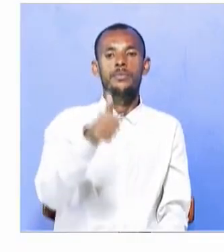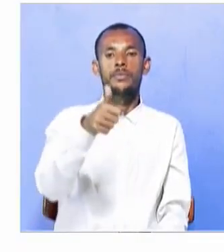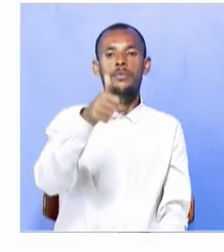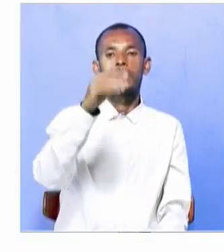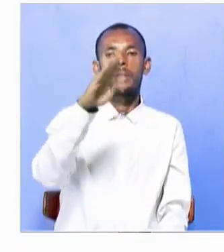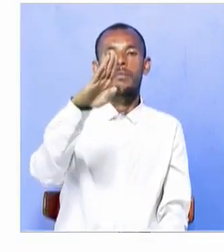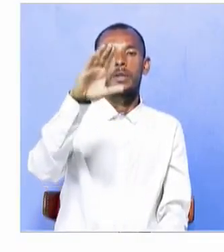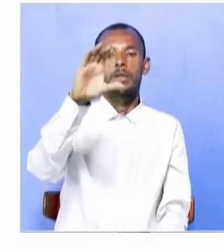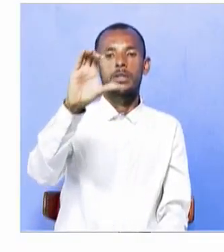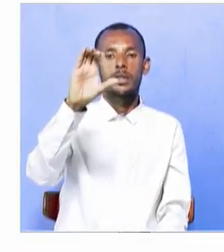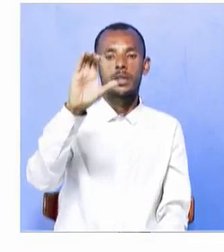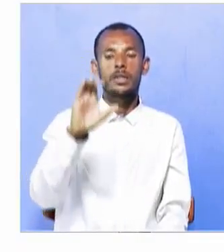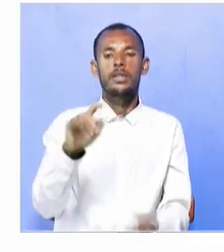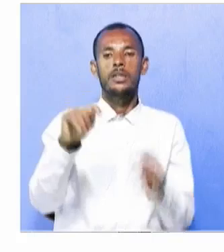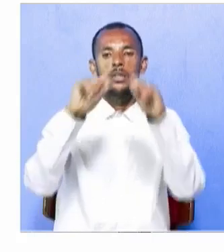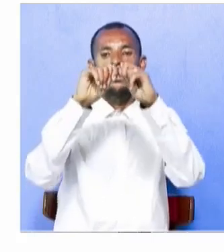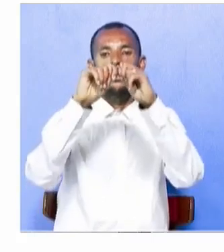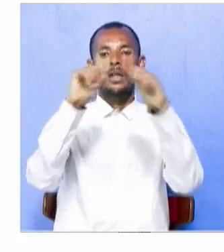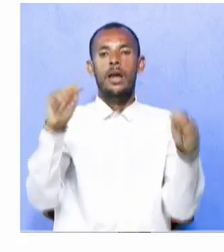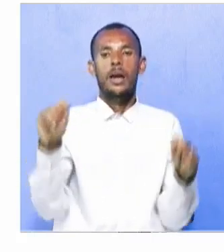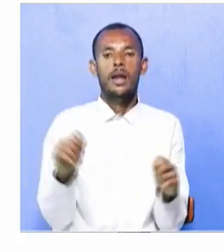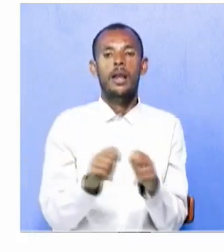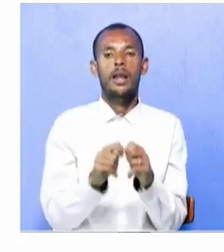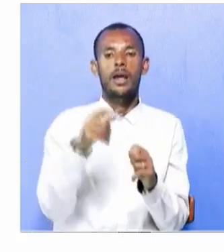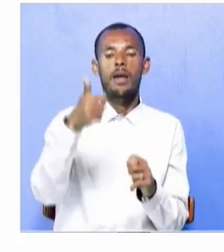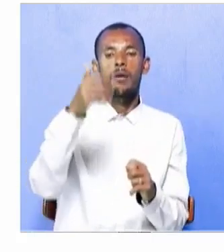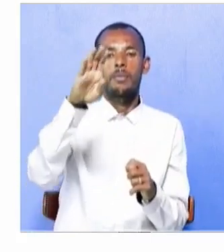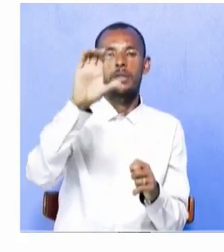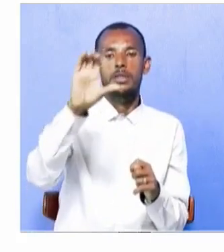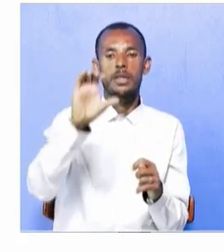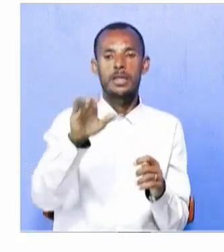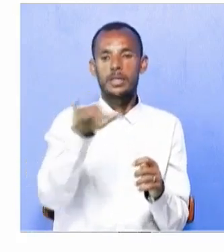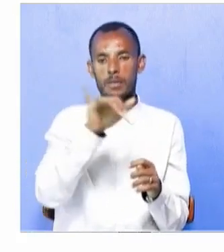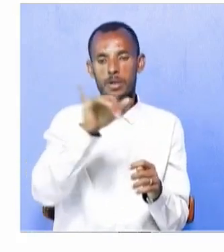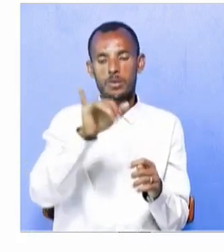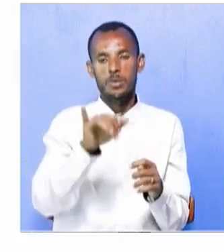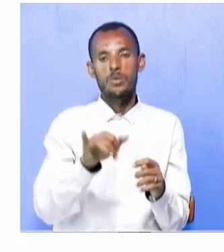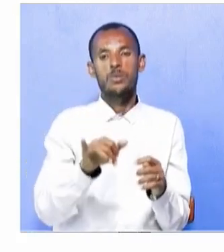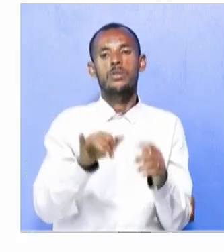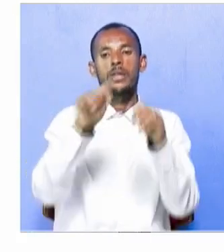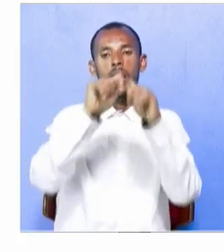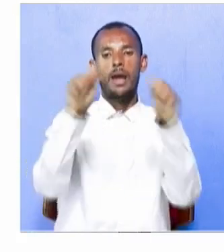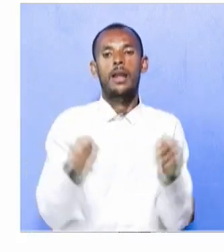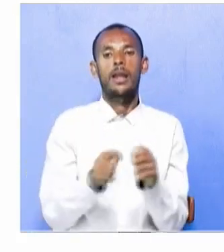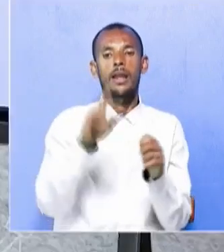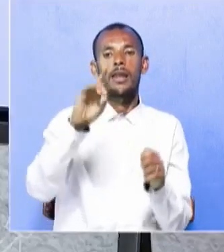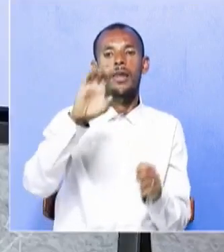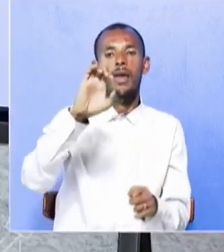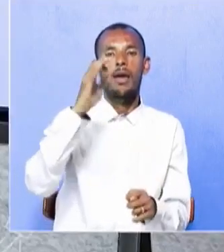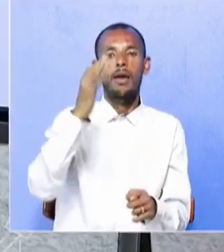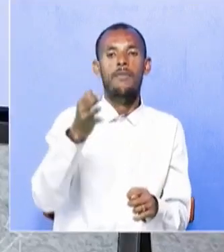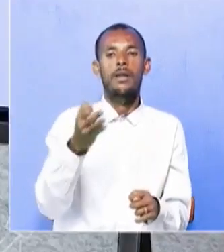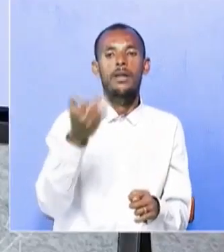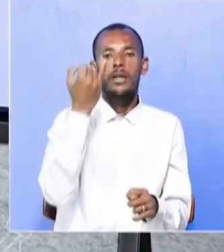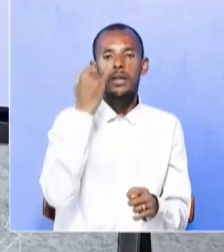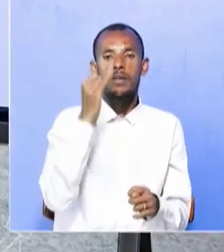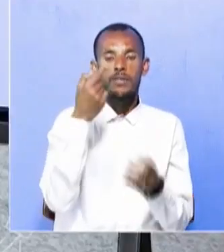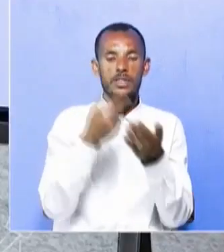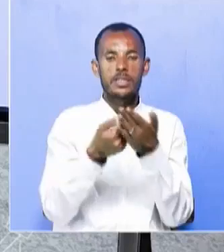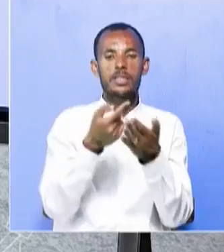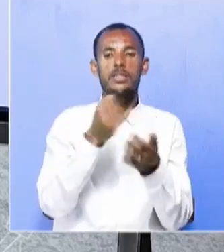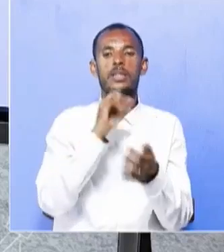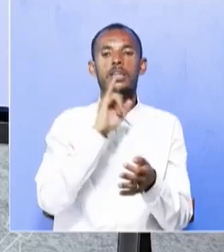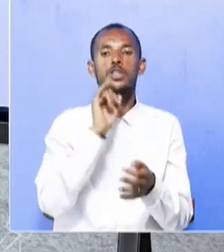ABC, if triangle ABC is similar to triangle DAF, okay, if this is